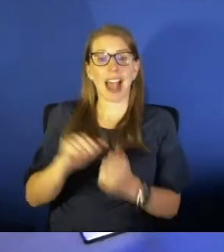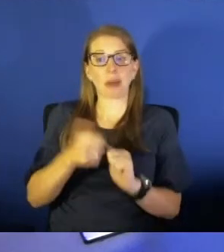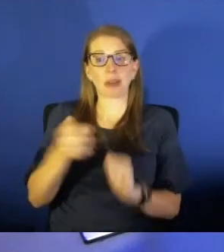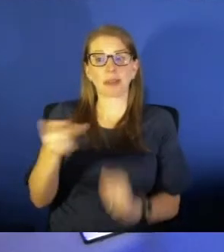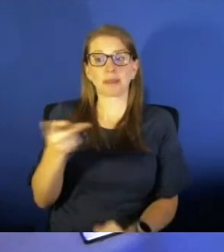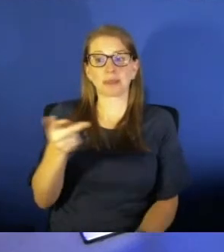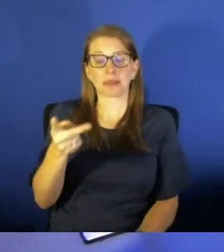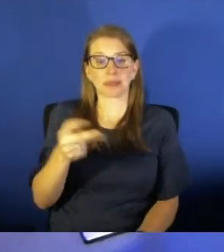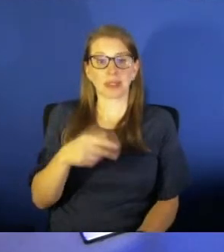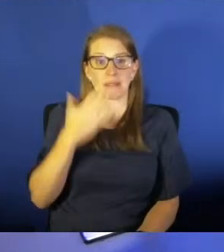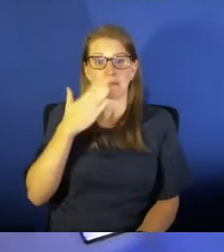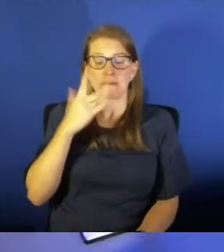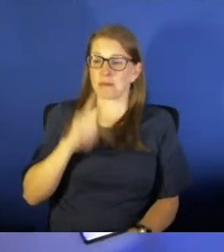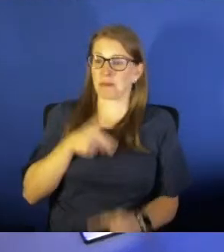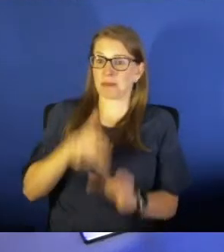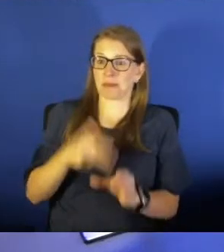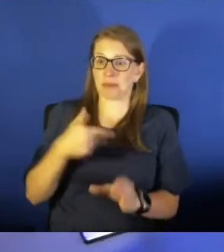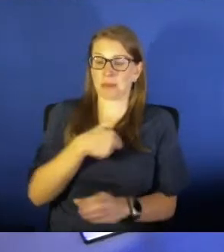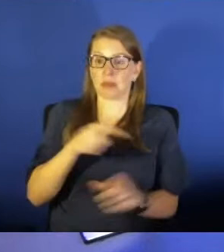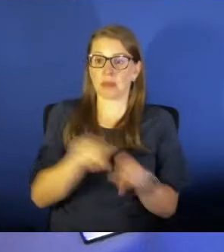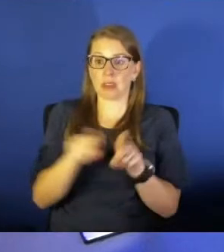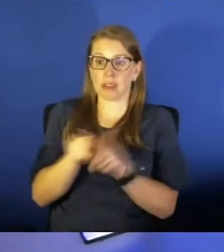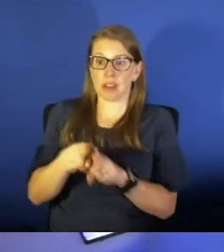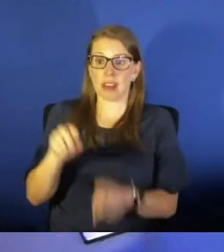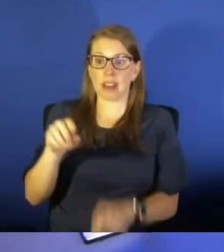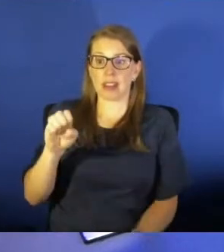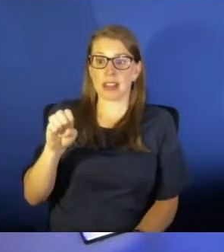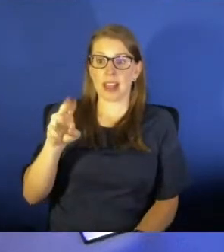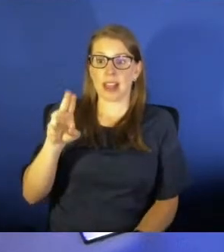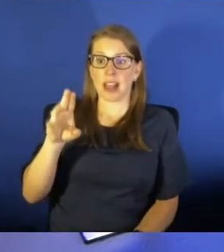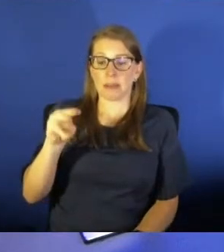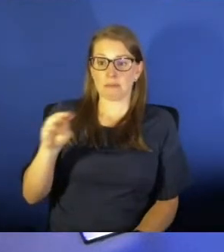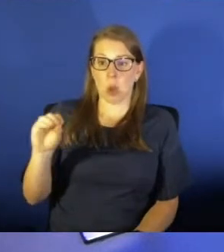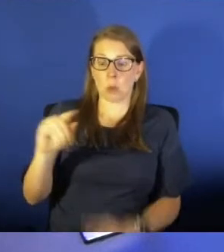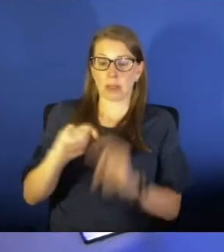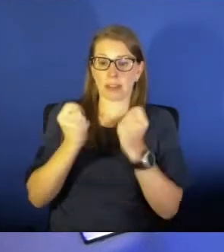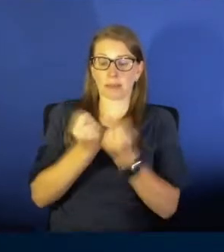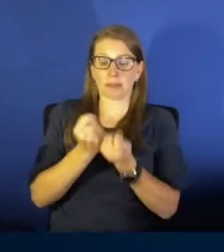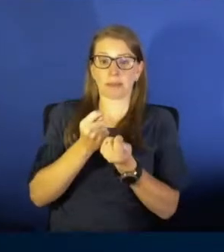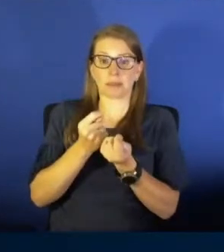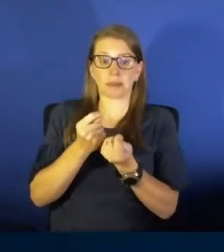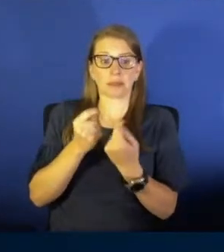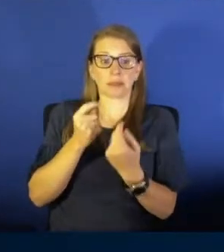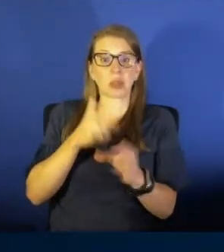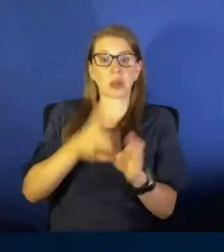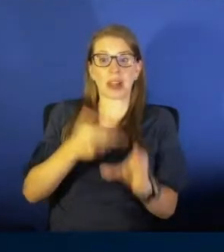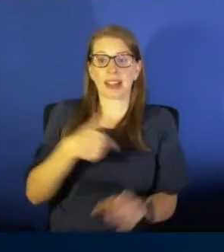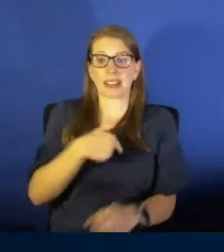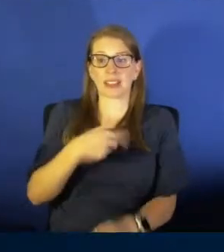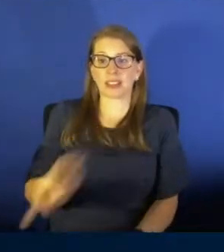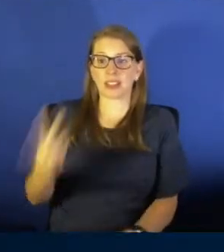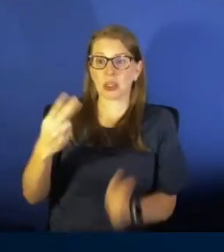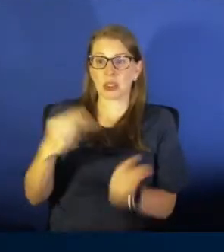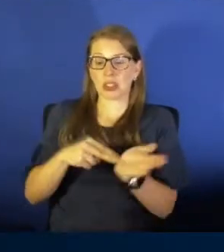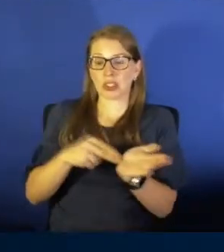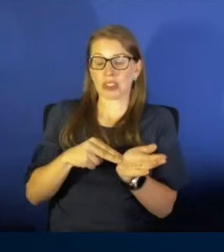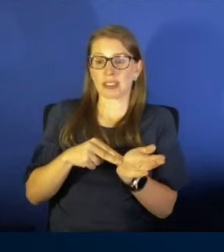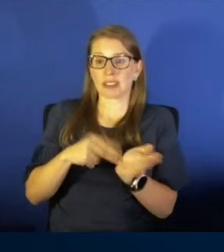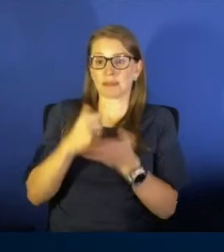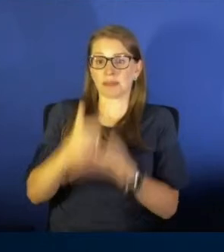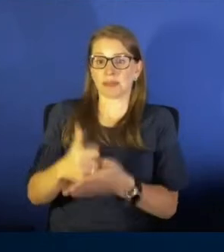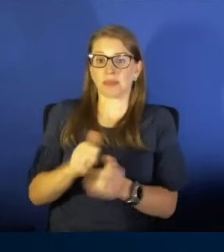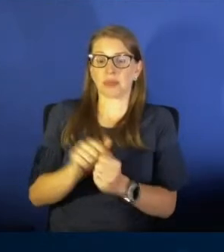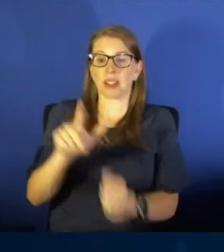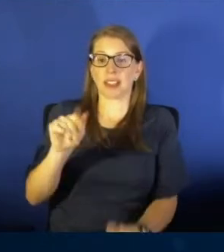You bet. Also, we've got the ECMO team joining us up in the unit. The 2 nurses who helped with Leticia's